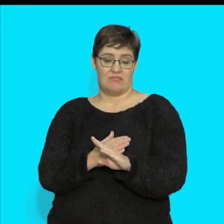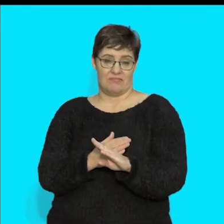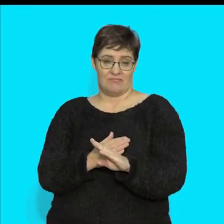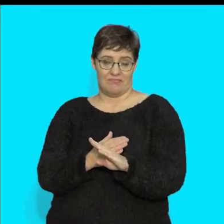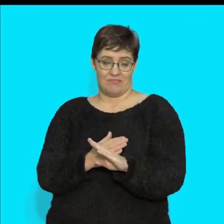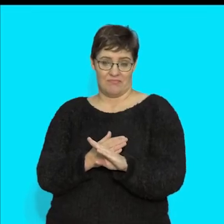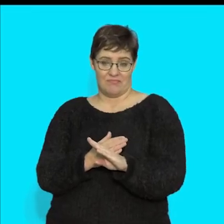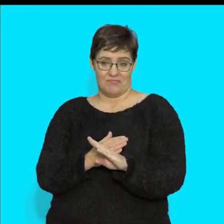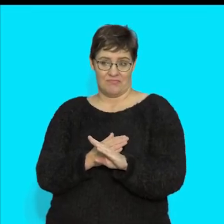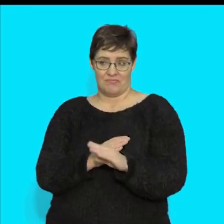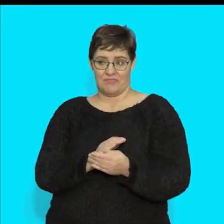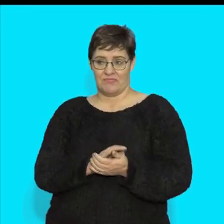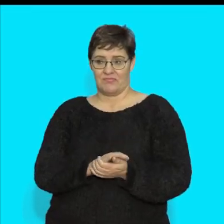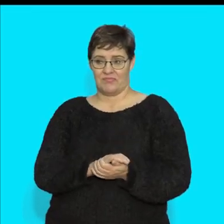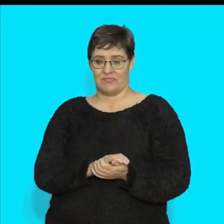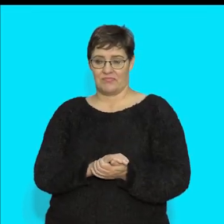blocked.